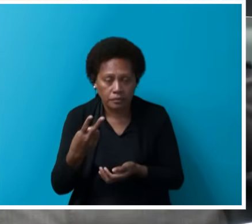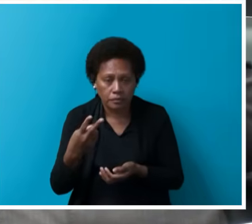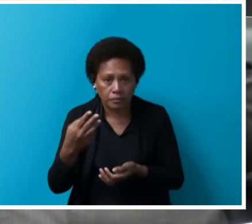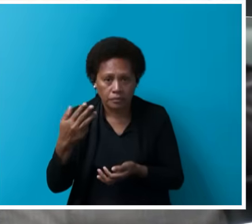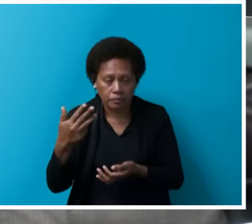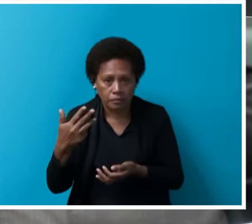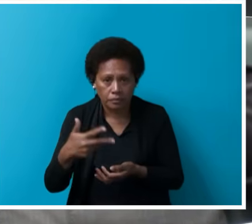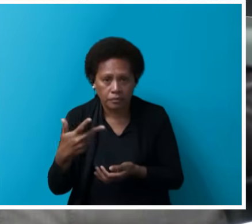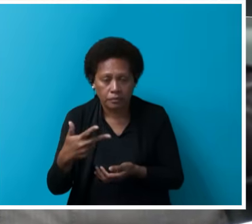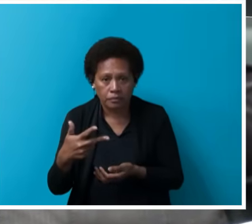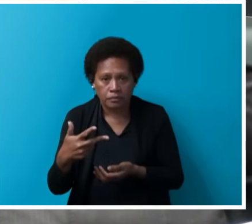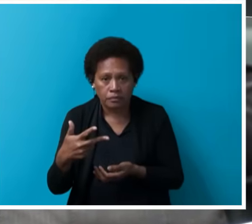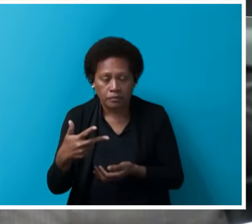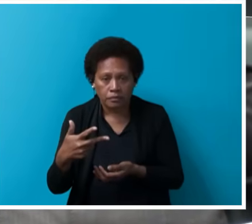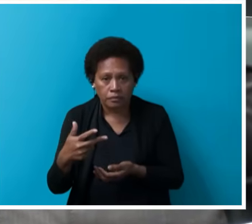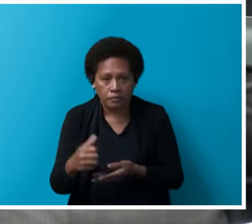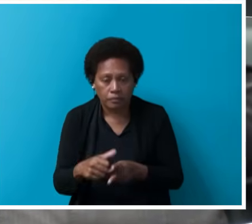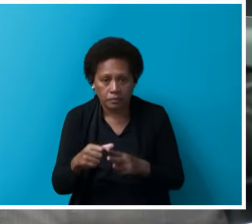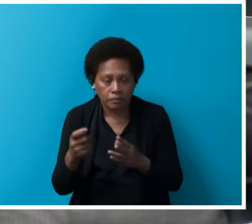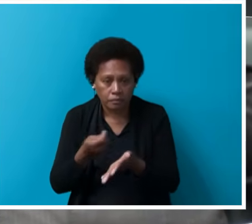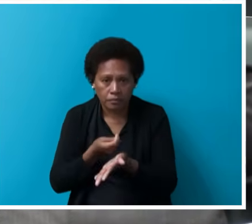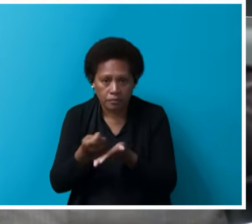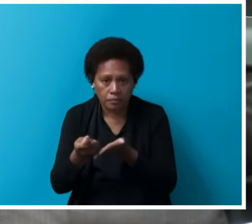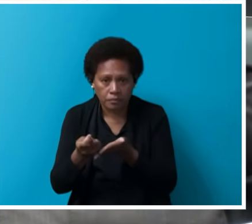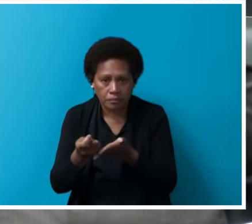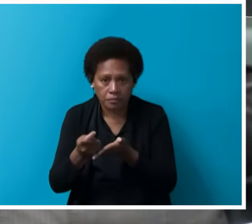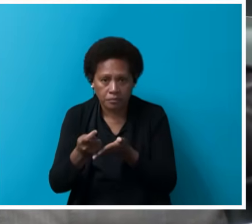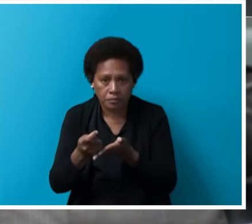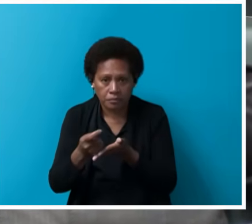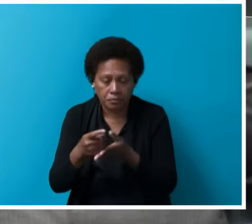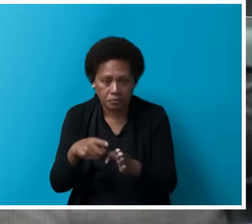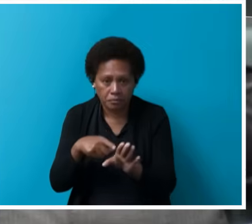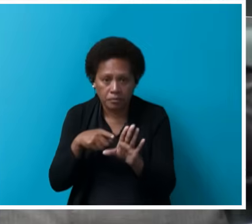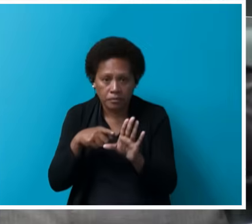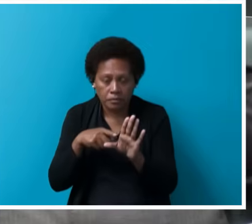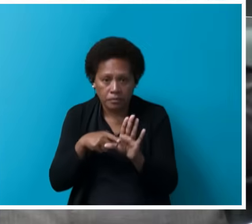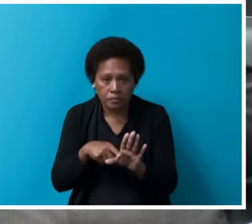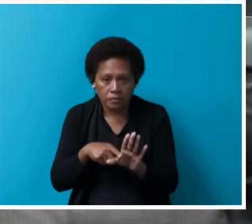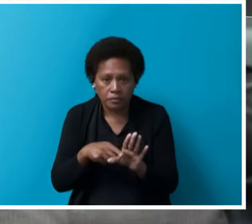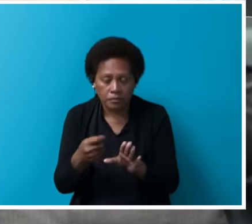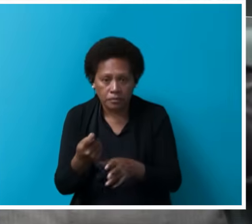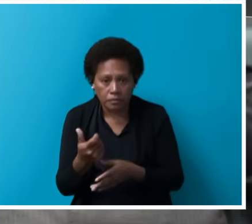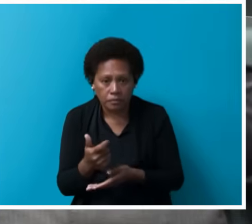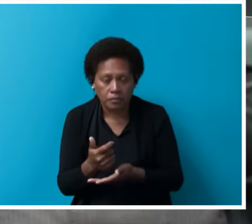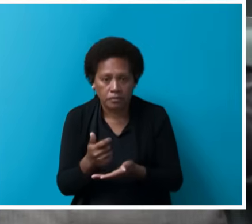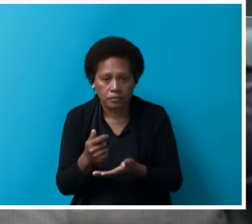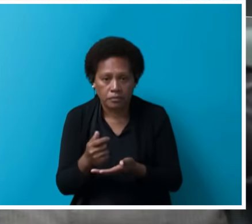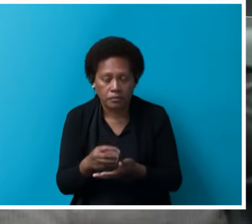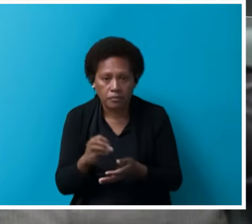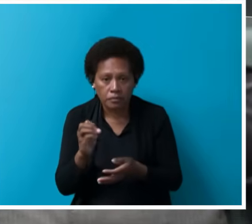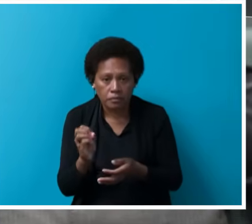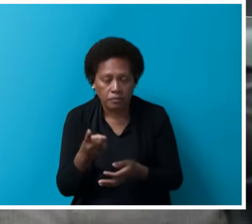cane payment is made a year after, so the 2017 cane payment,